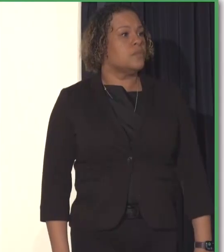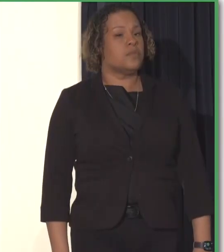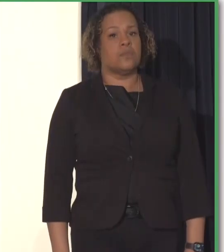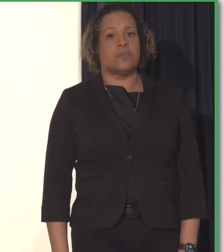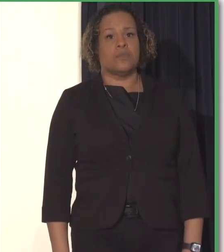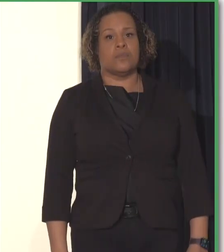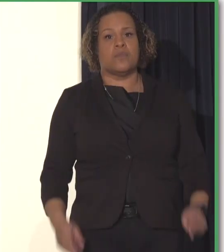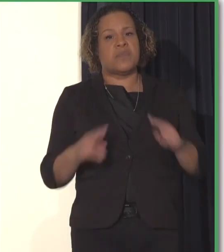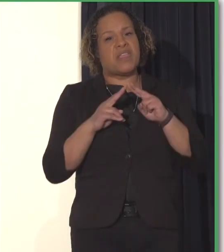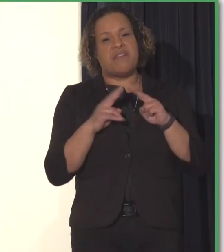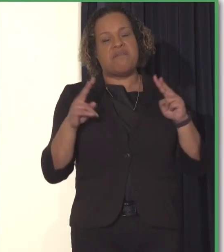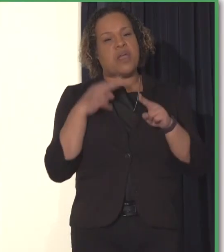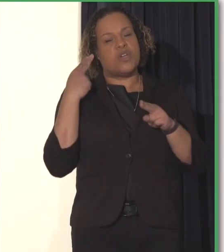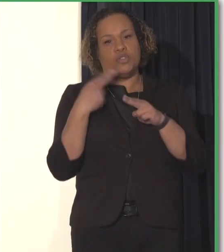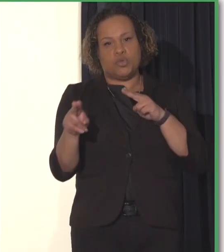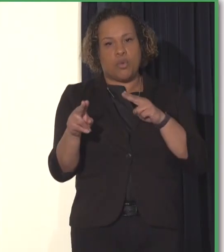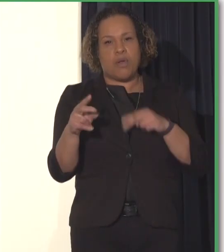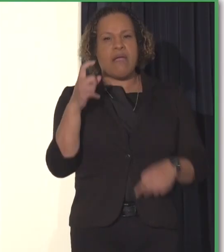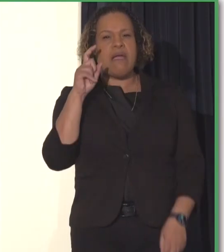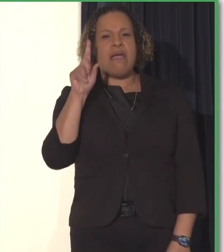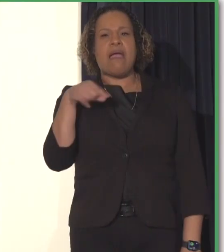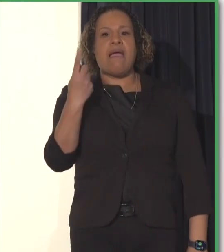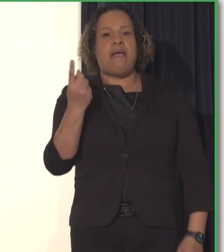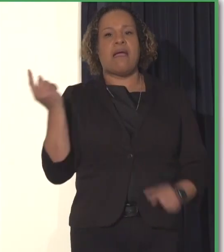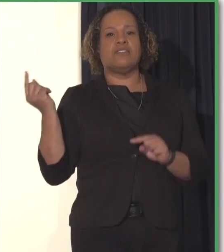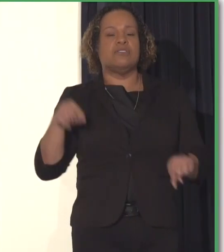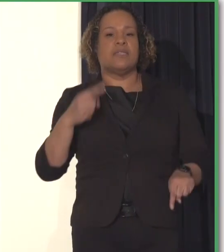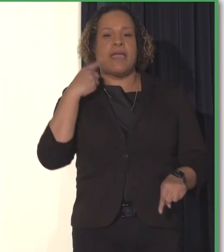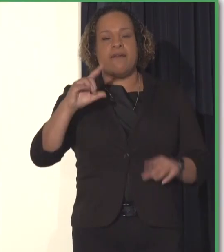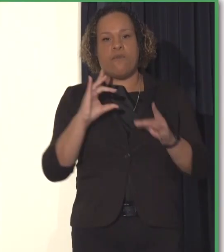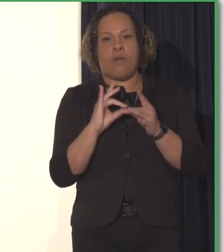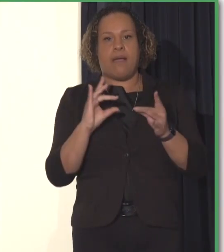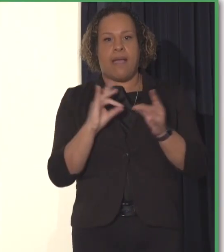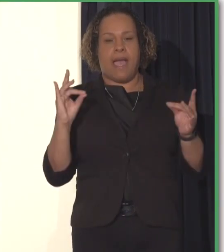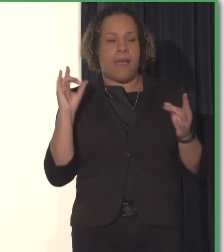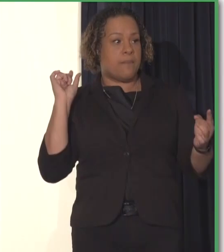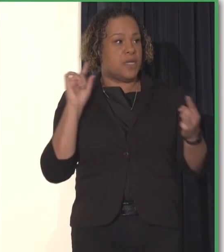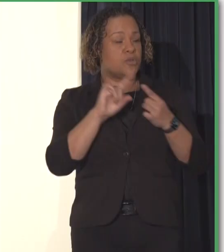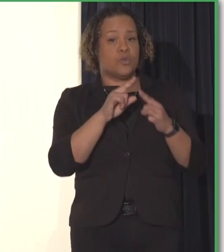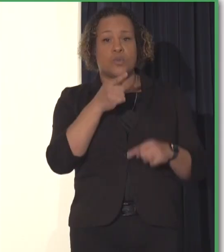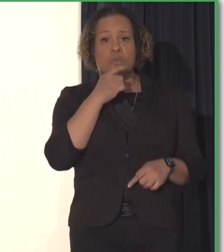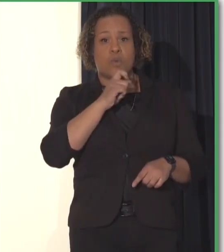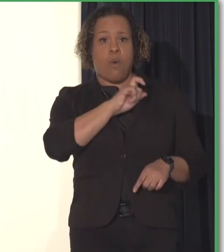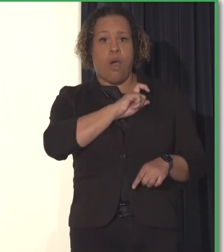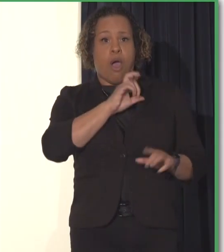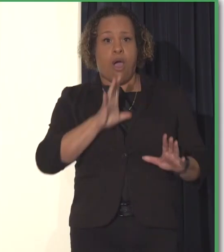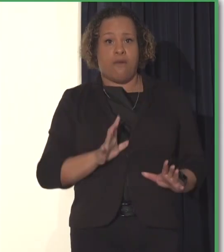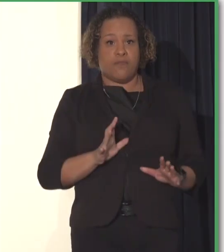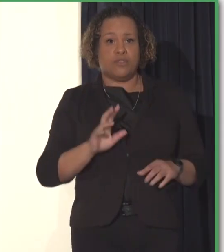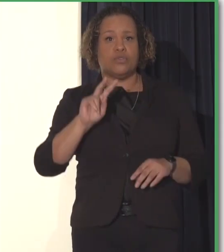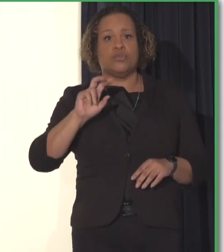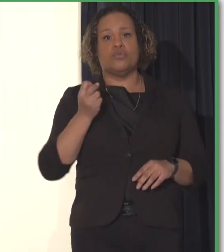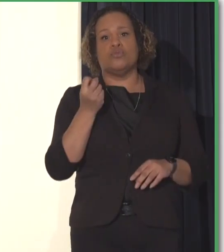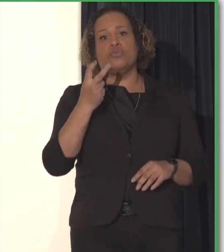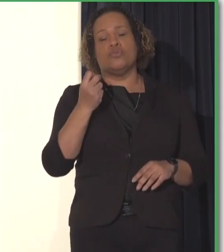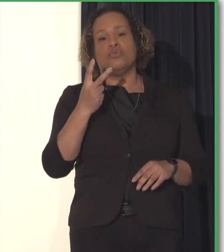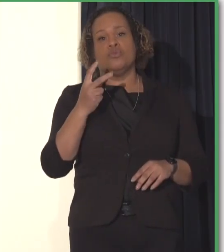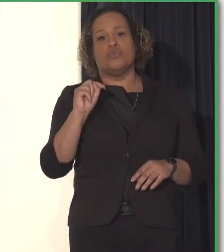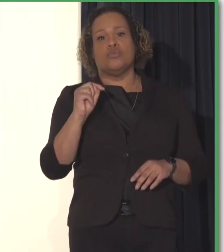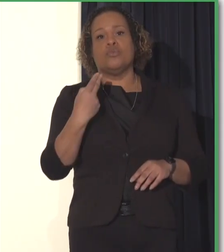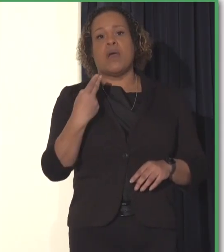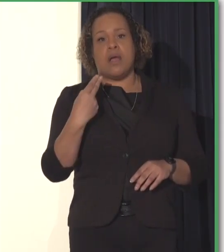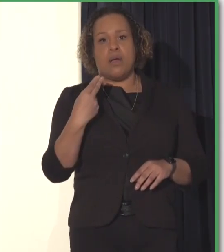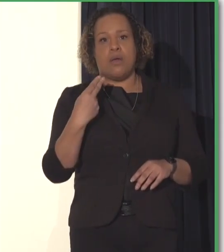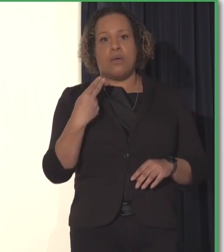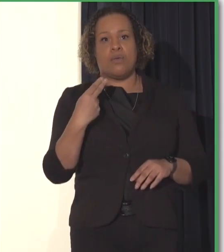Very short. I just came to give a comment to the officers in the 12th precinct and the response